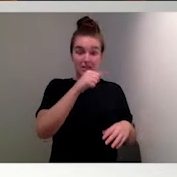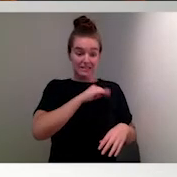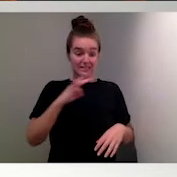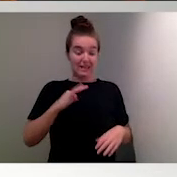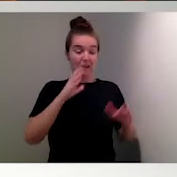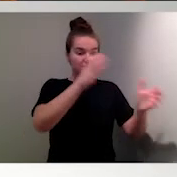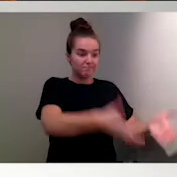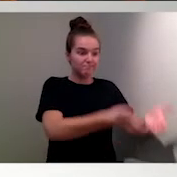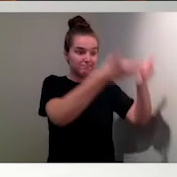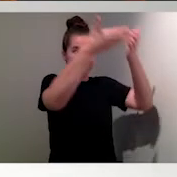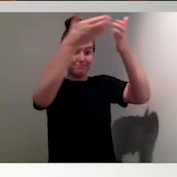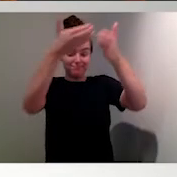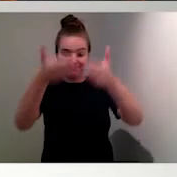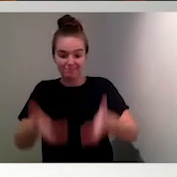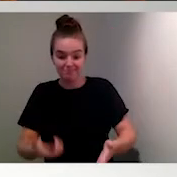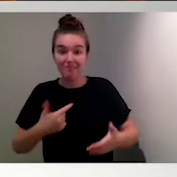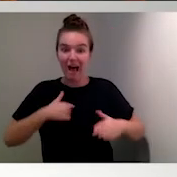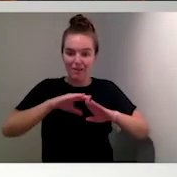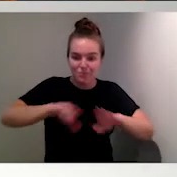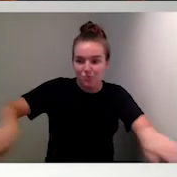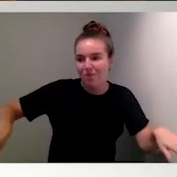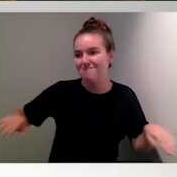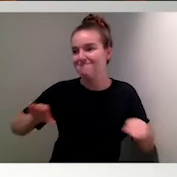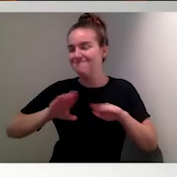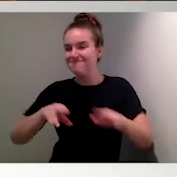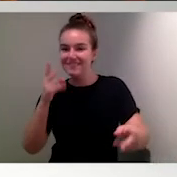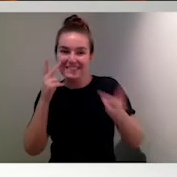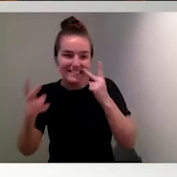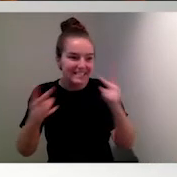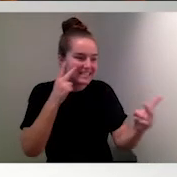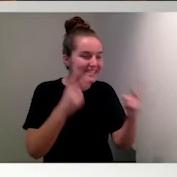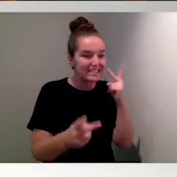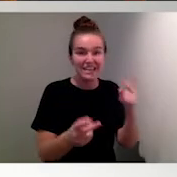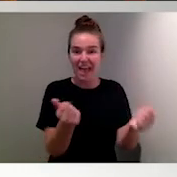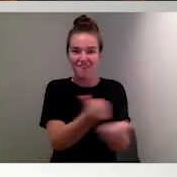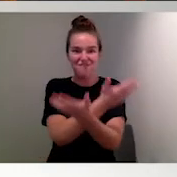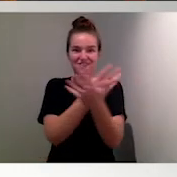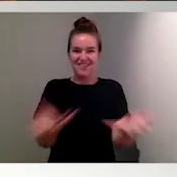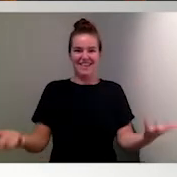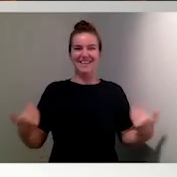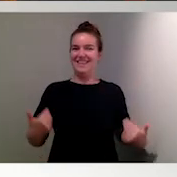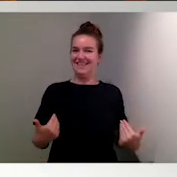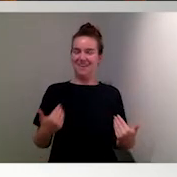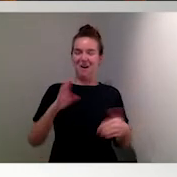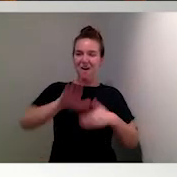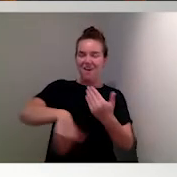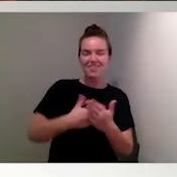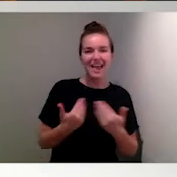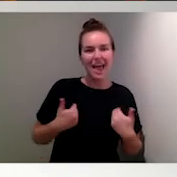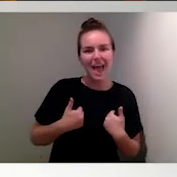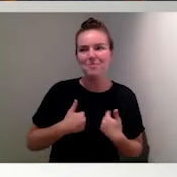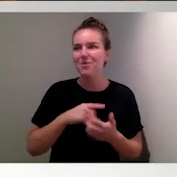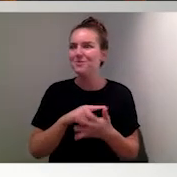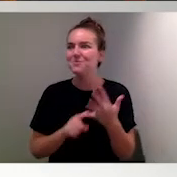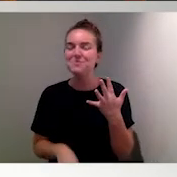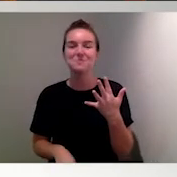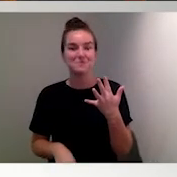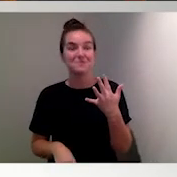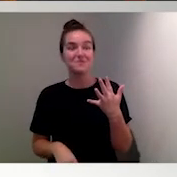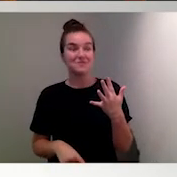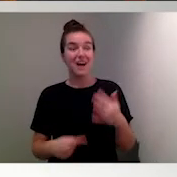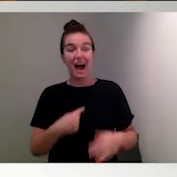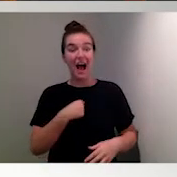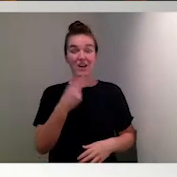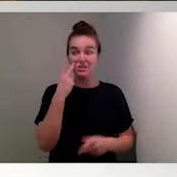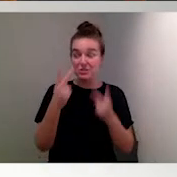and rays, and I got to see it all. In fact, I saw more than most of the people because I had one of the guys right there with me. He